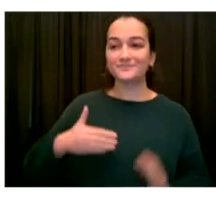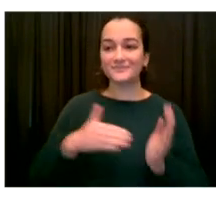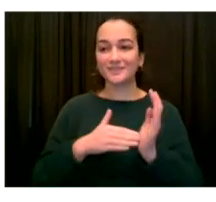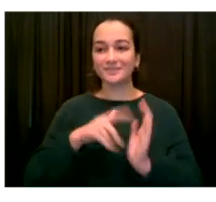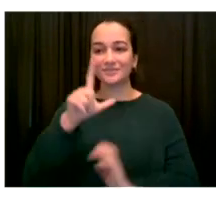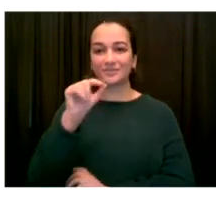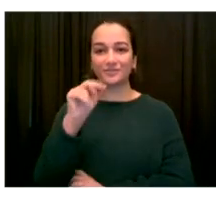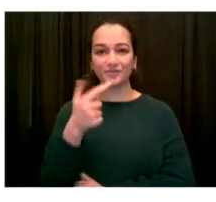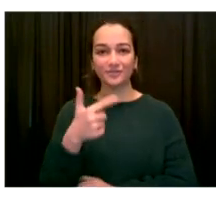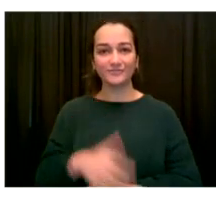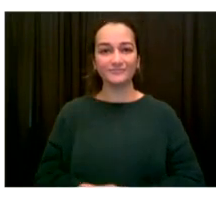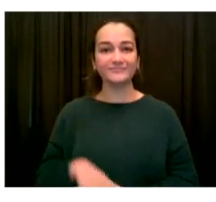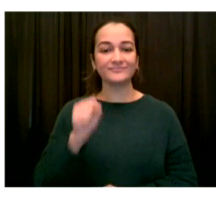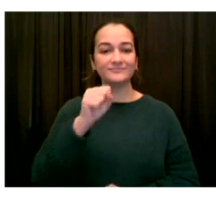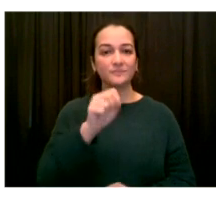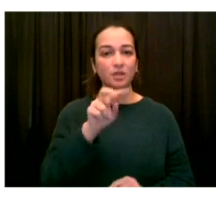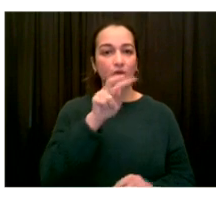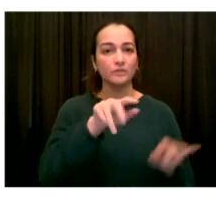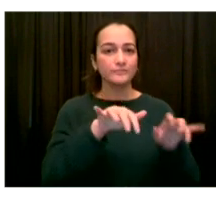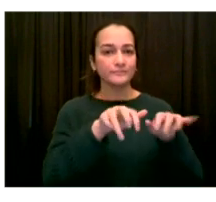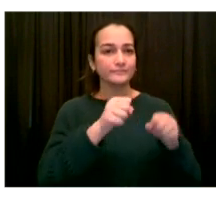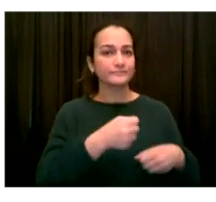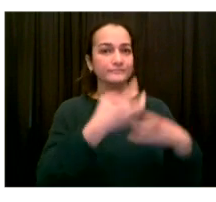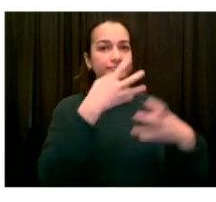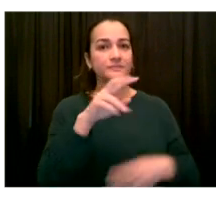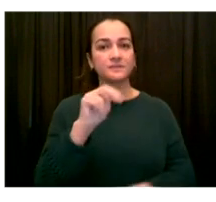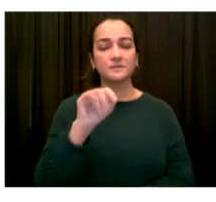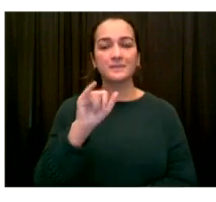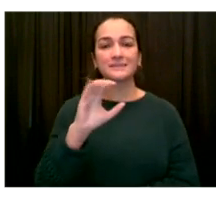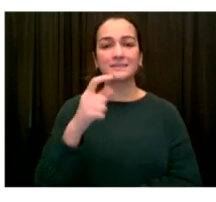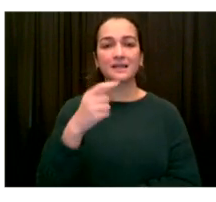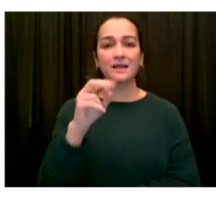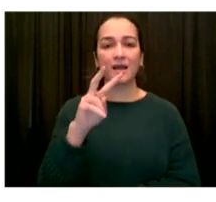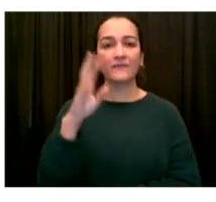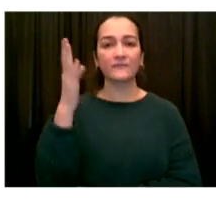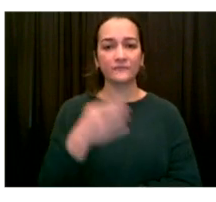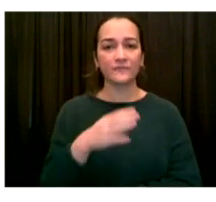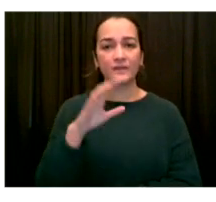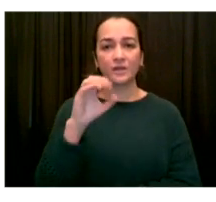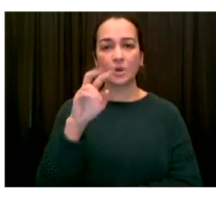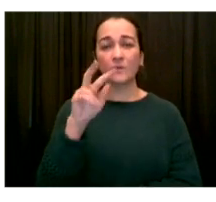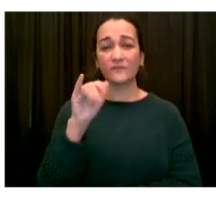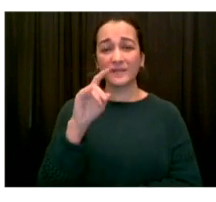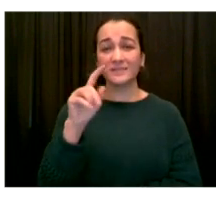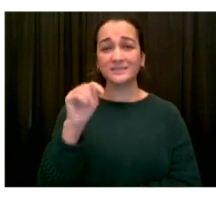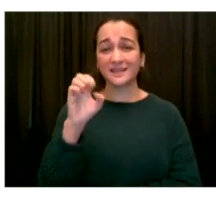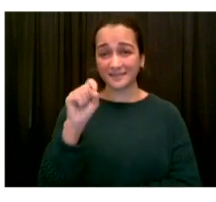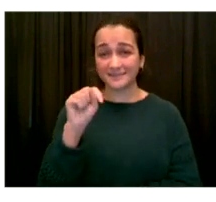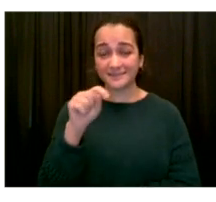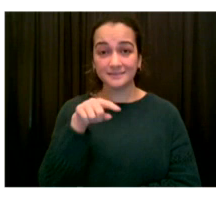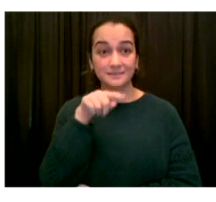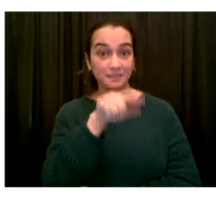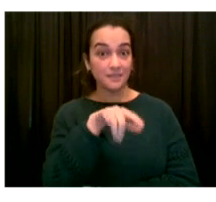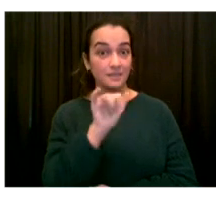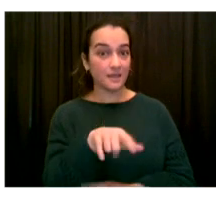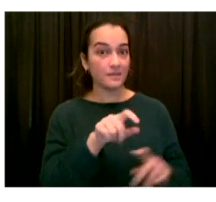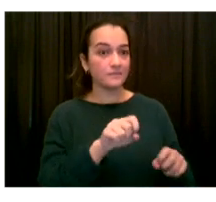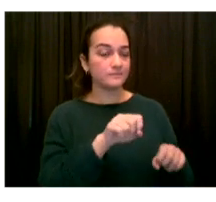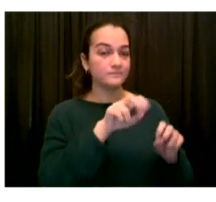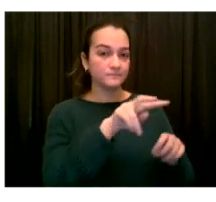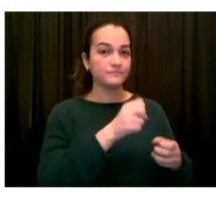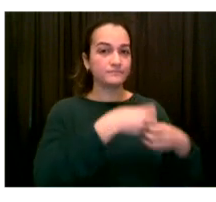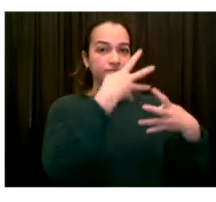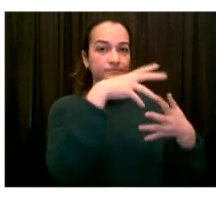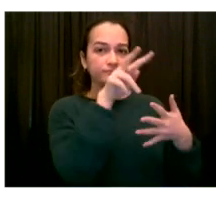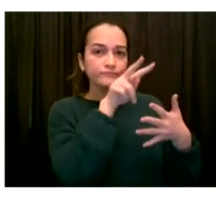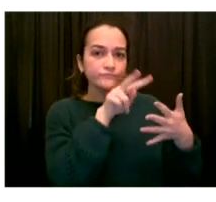nyc.gov/COVID test. On the interactive map, look for health and hospitals facilities, but you can also see what private facilities might be more convenient for you. Also underneath